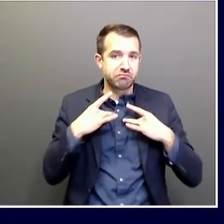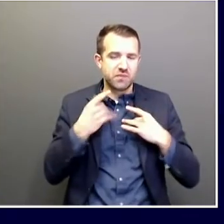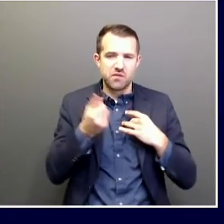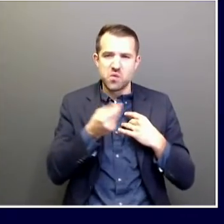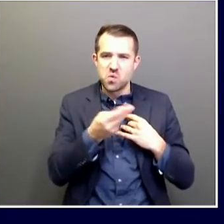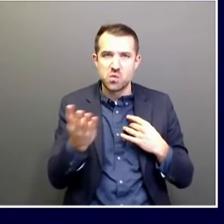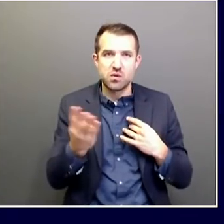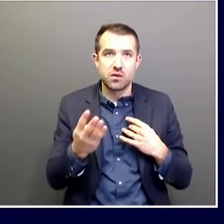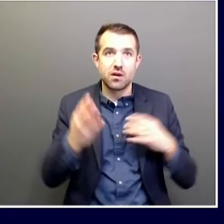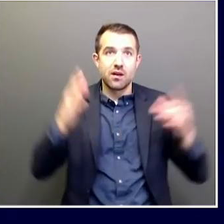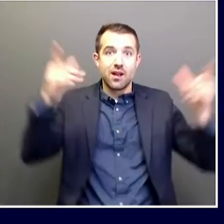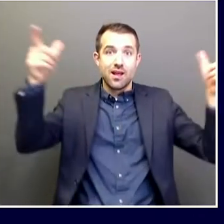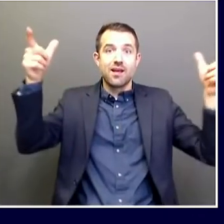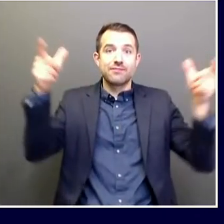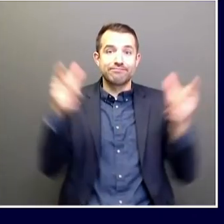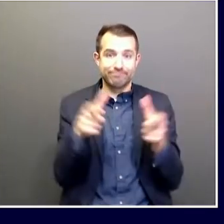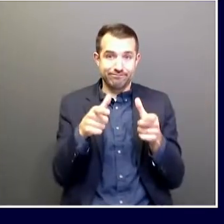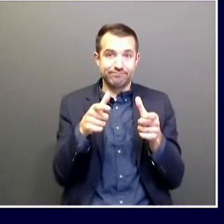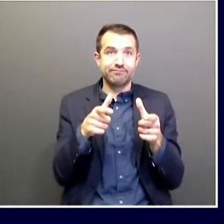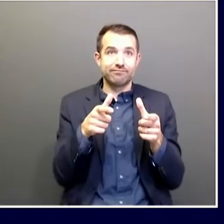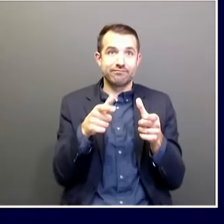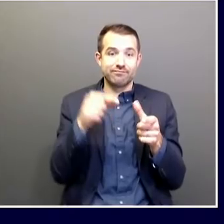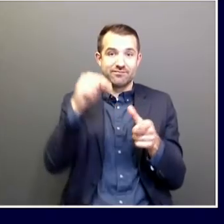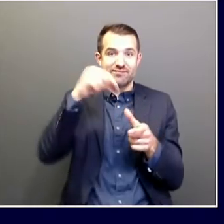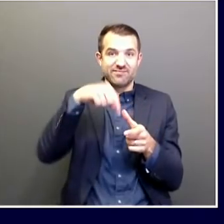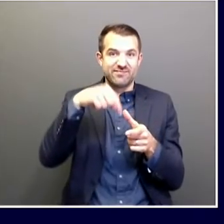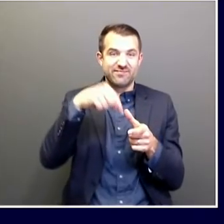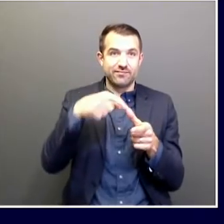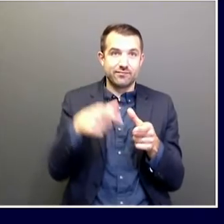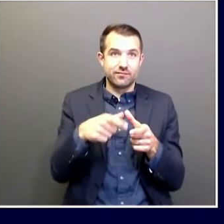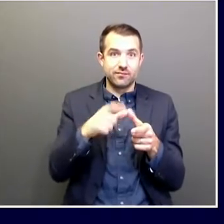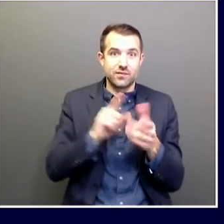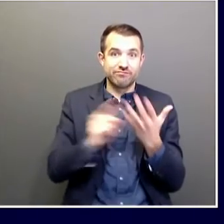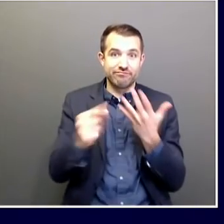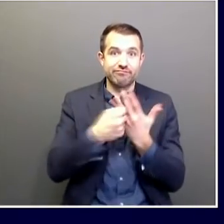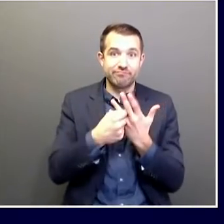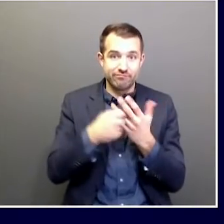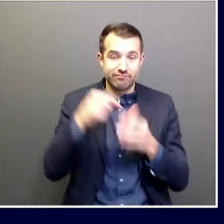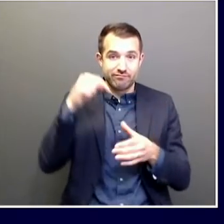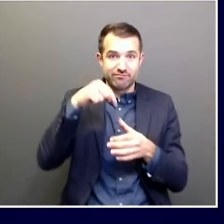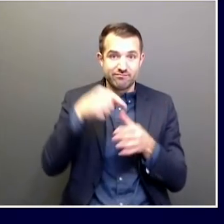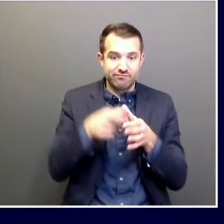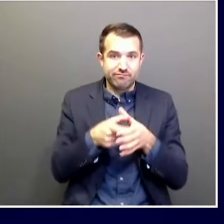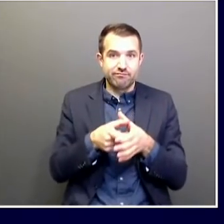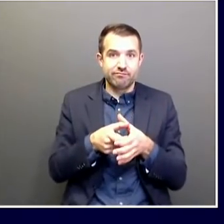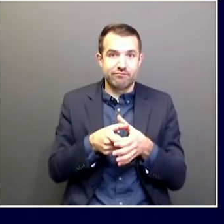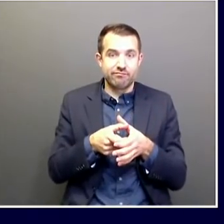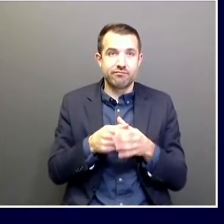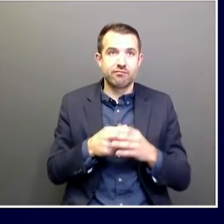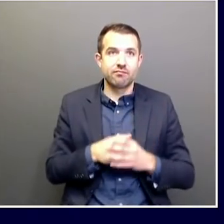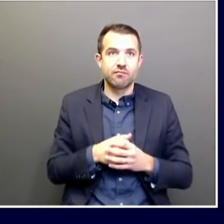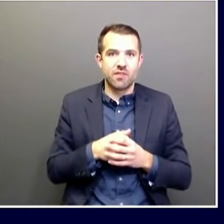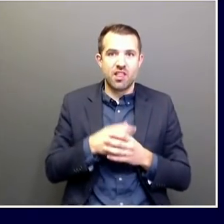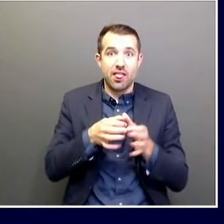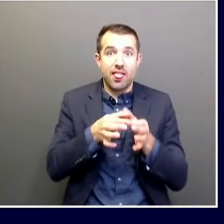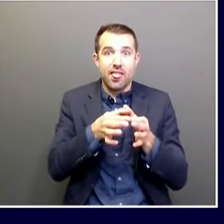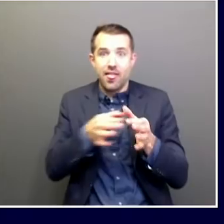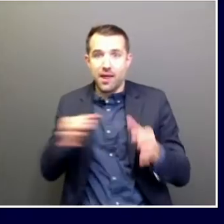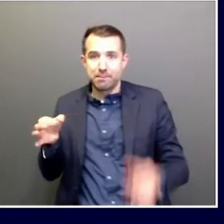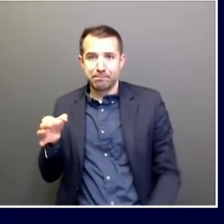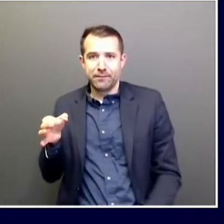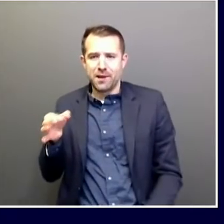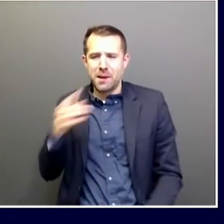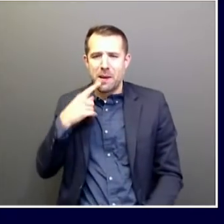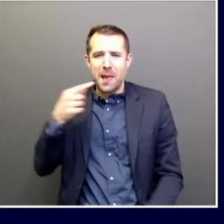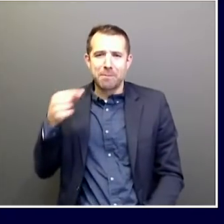vaccinated individuals who have to be hospitalized tend to be older. They tend to have chronic medical conditions, all of which